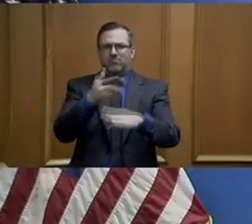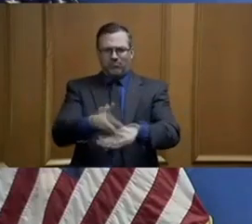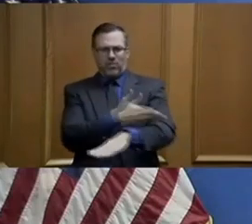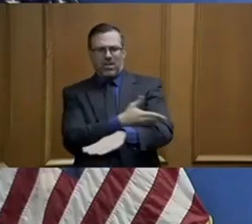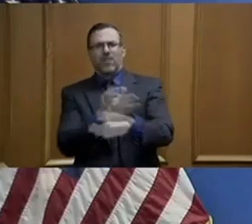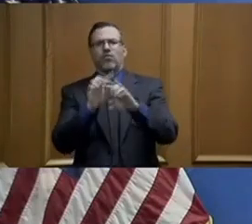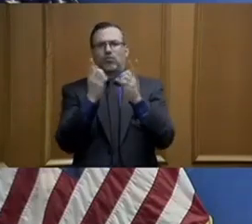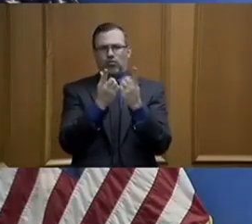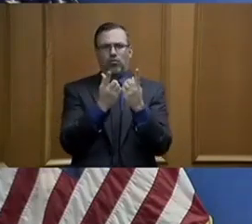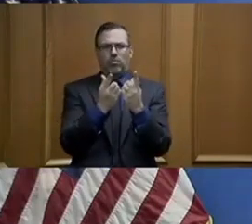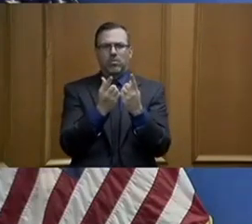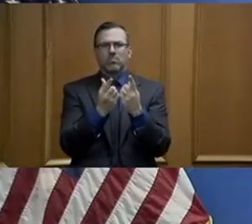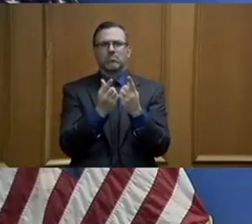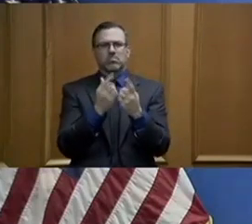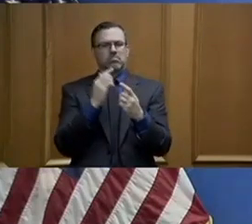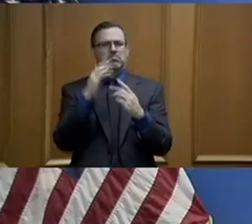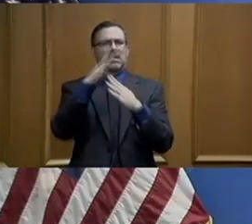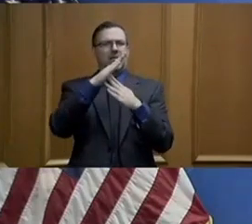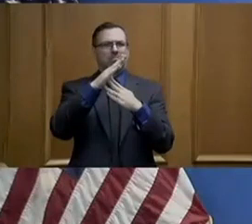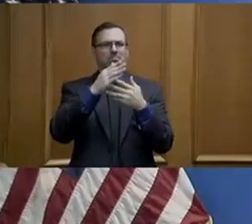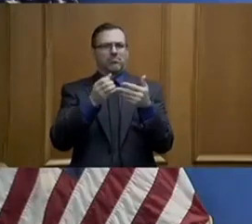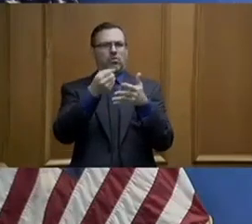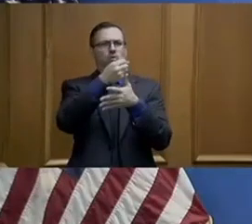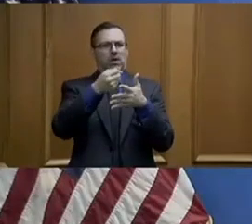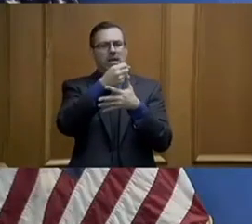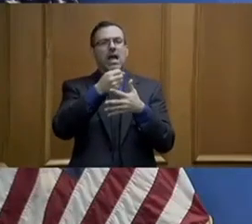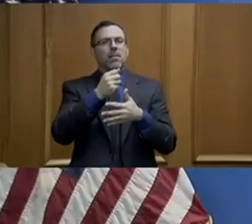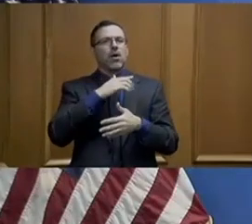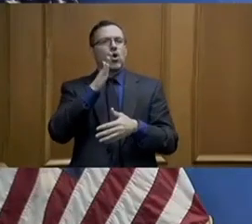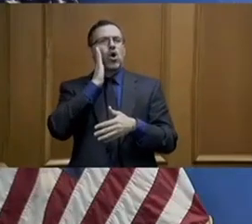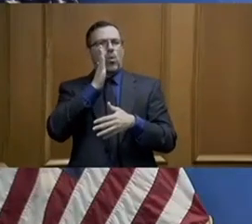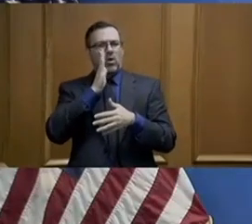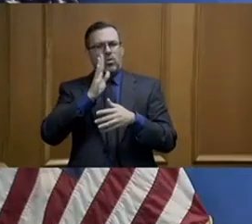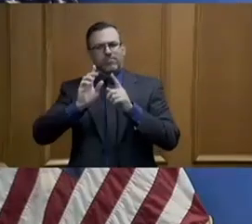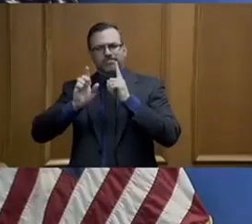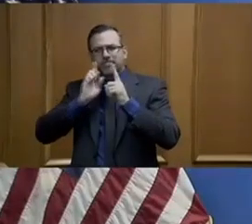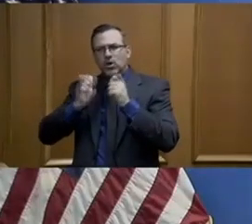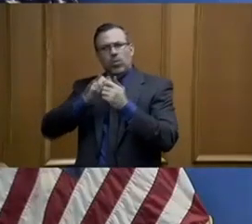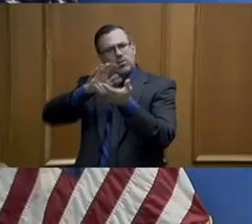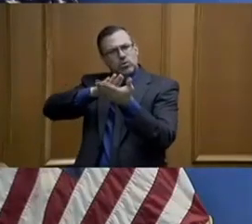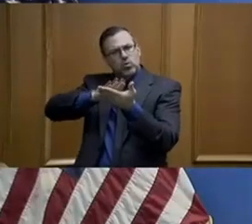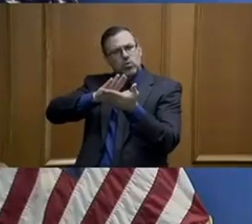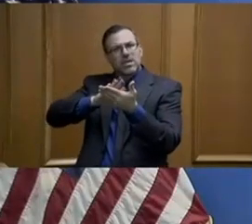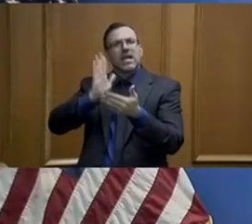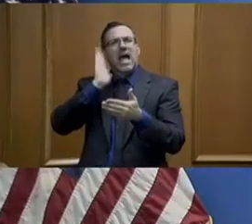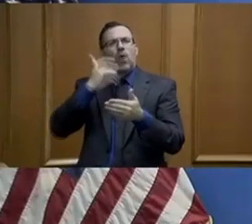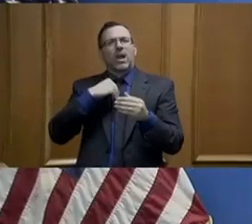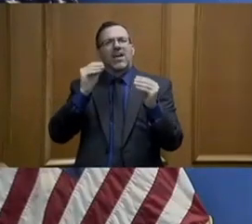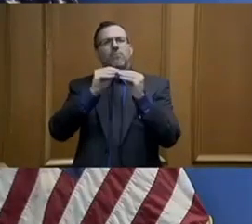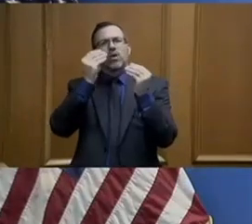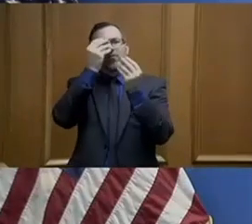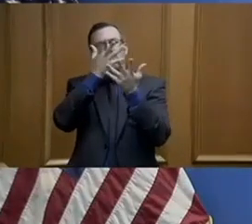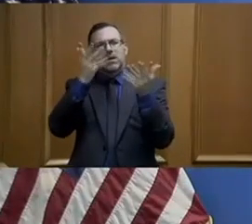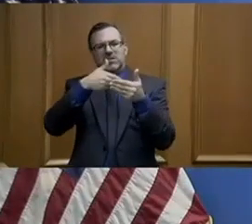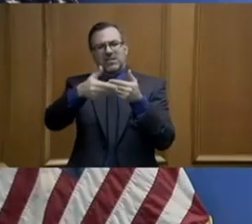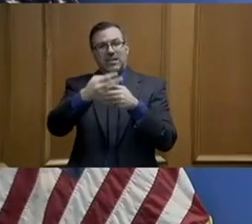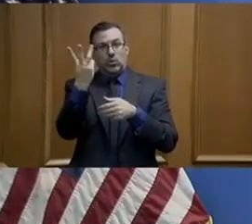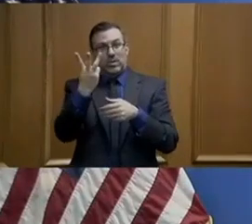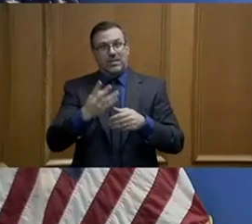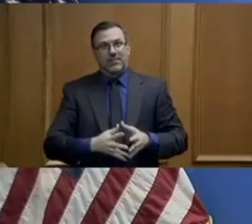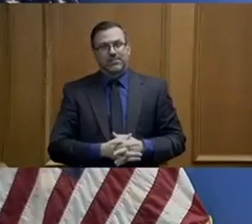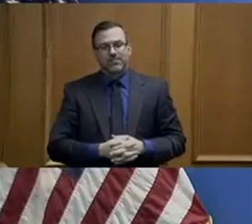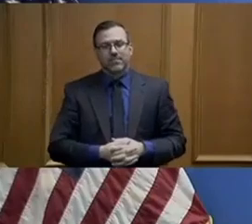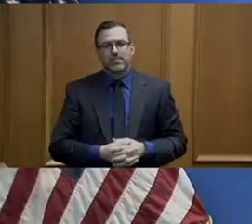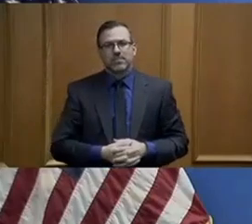up our economy. But we'll coordinate that with schools, and we'll have more to say about that on Wednesday. You want to say something